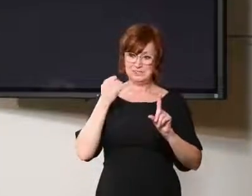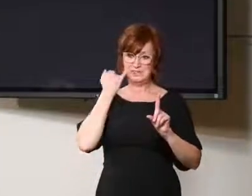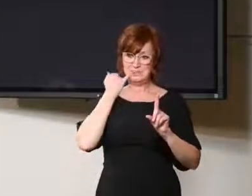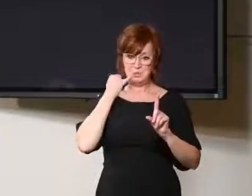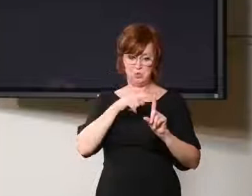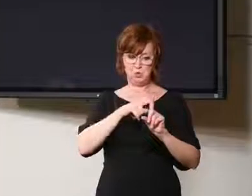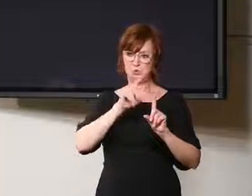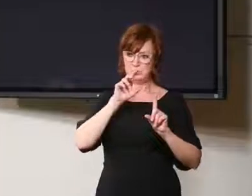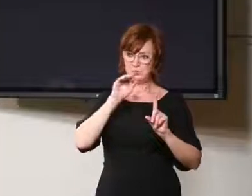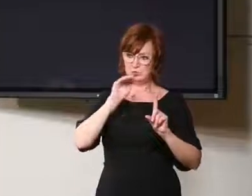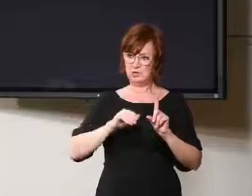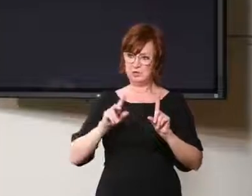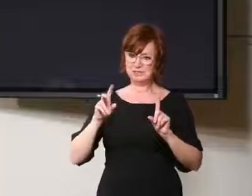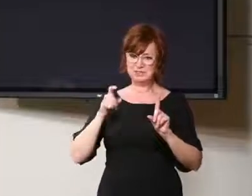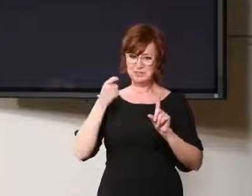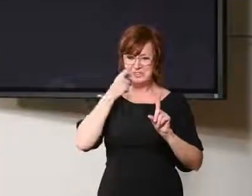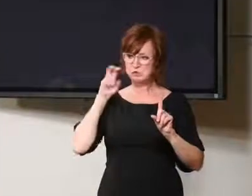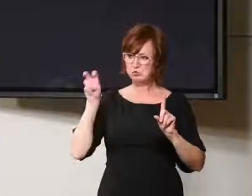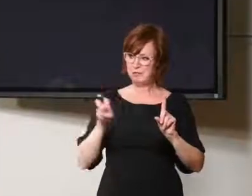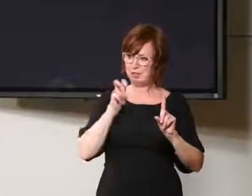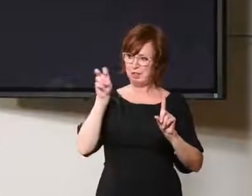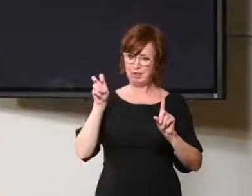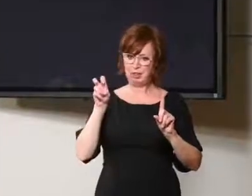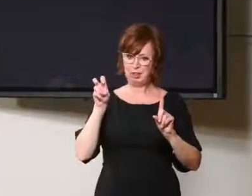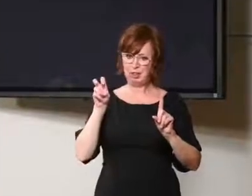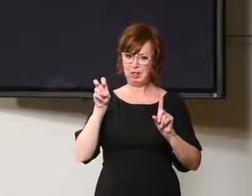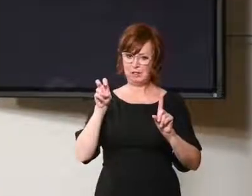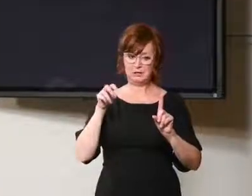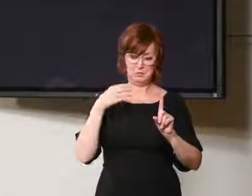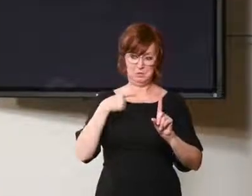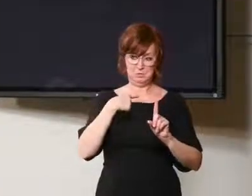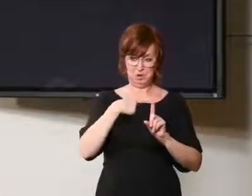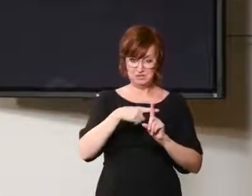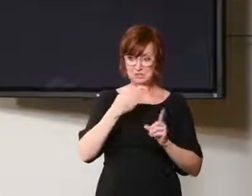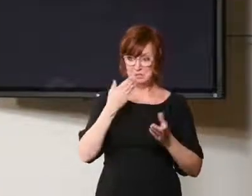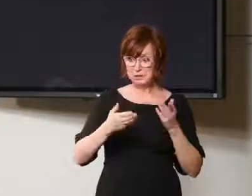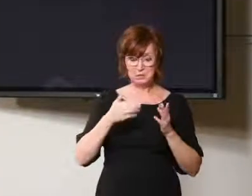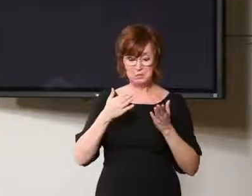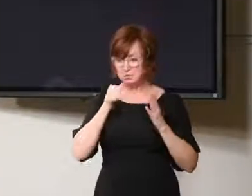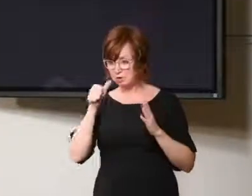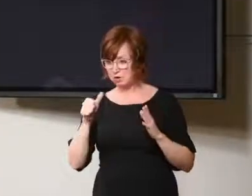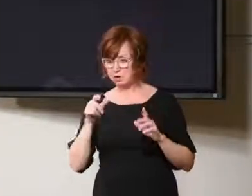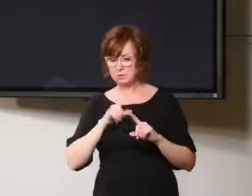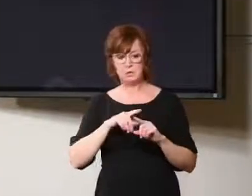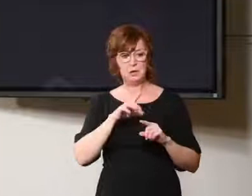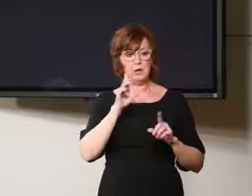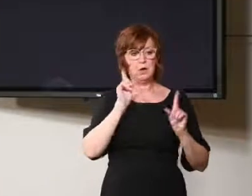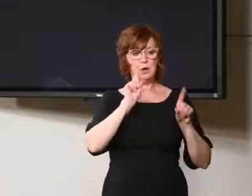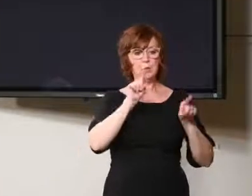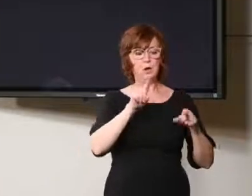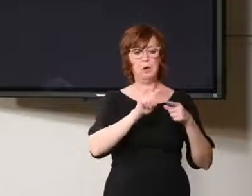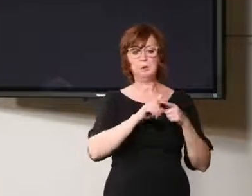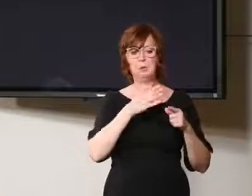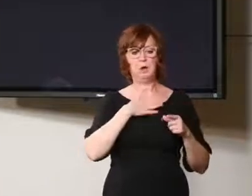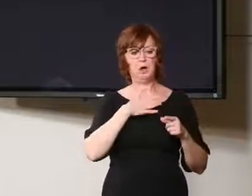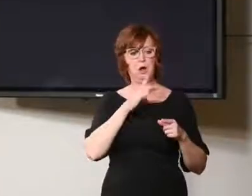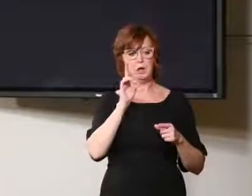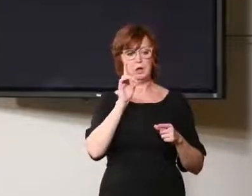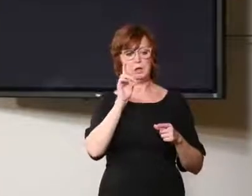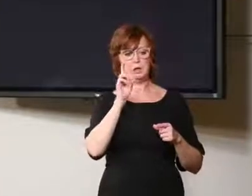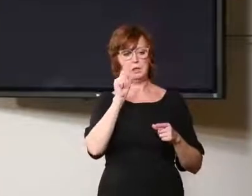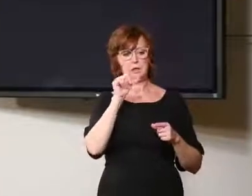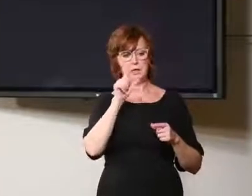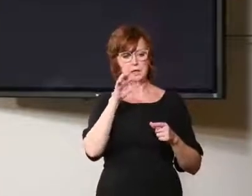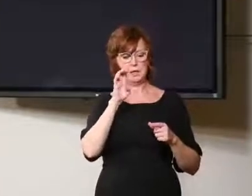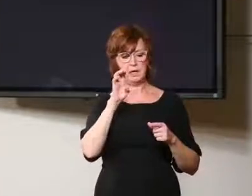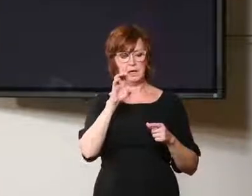be positive, and may or may not have gone to a daycare. If a child did go to a daycare while symptomatic, there is contact tracing that